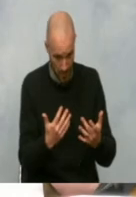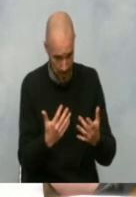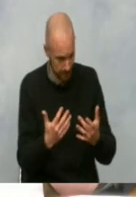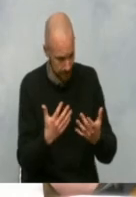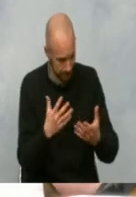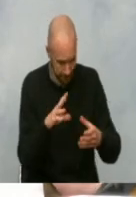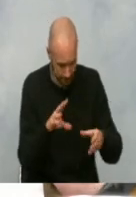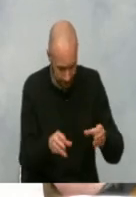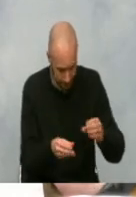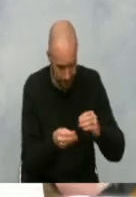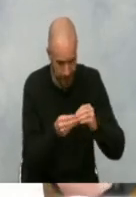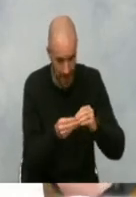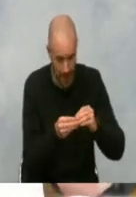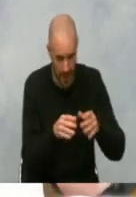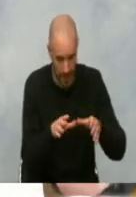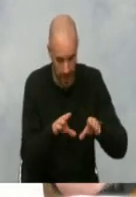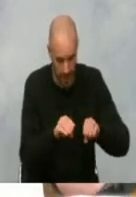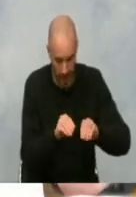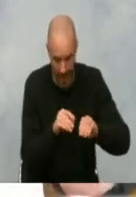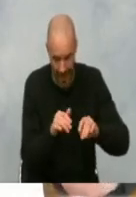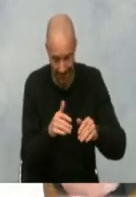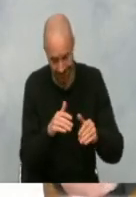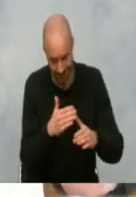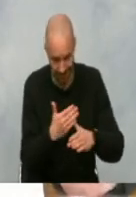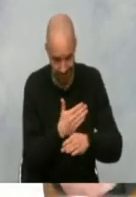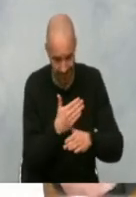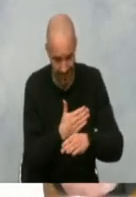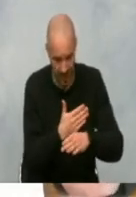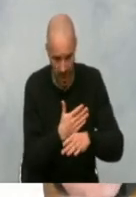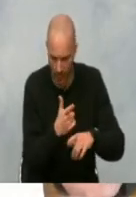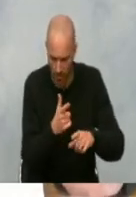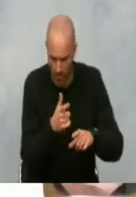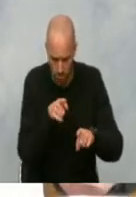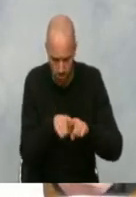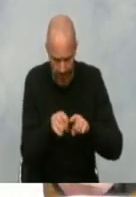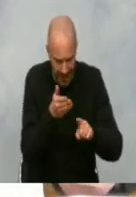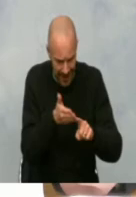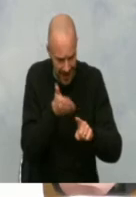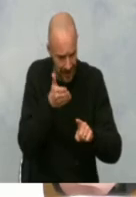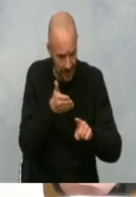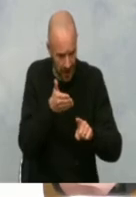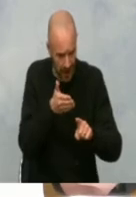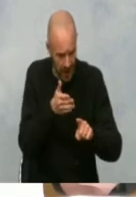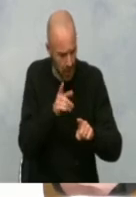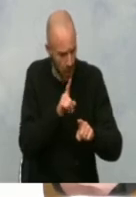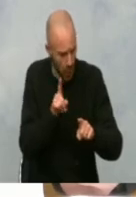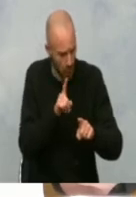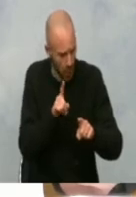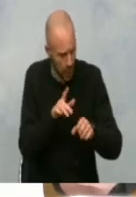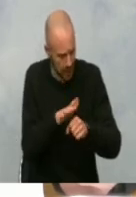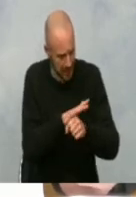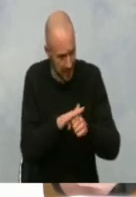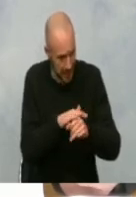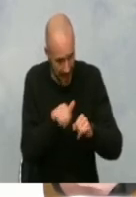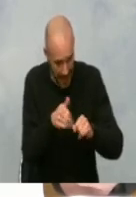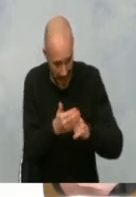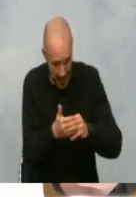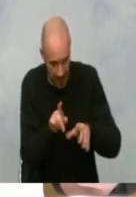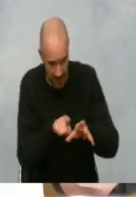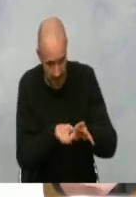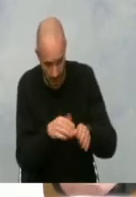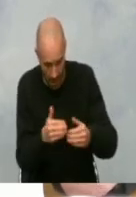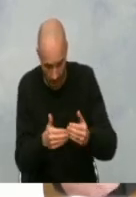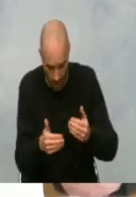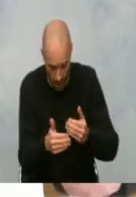exercise which goes through the current year's budget and tries to identify what we think the position is going to be at the end of the year. And